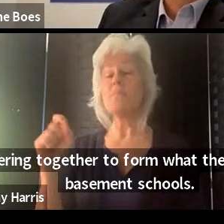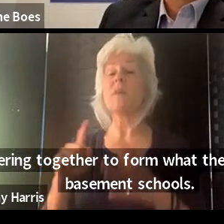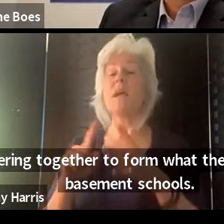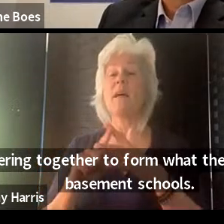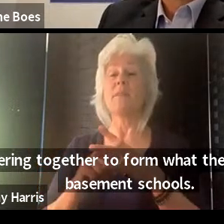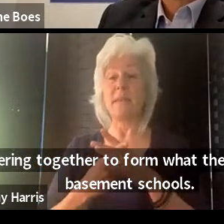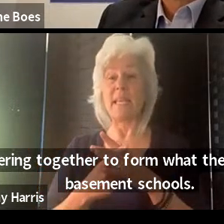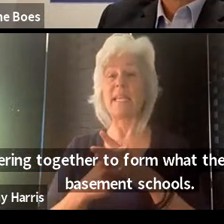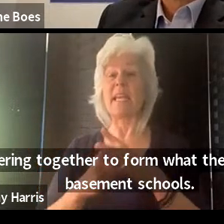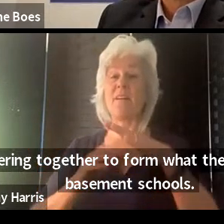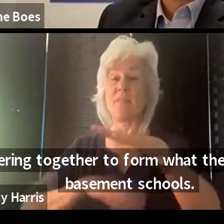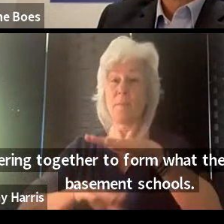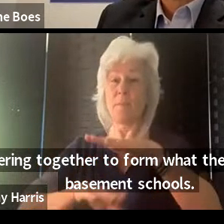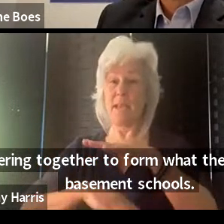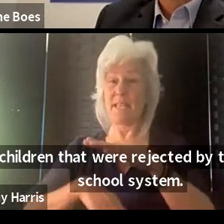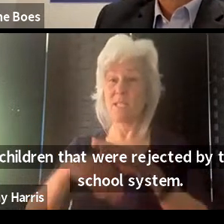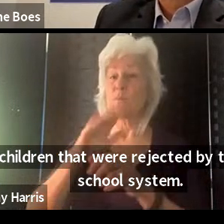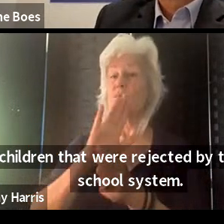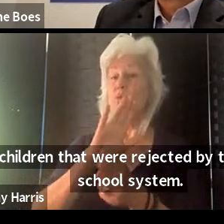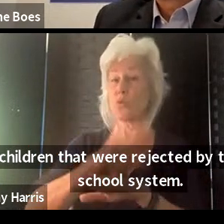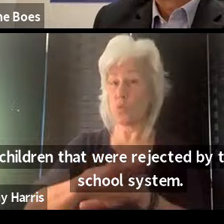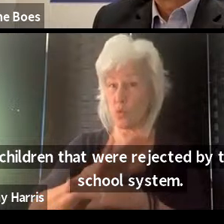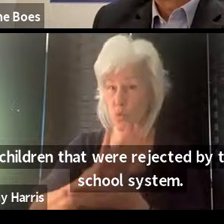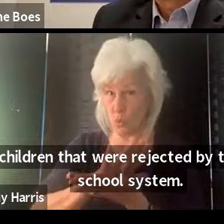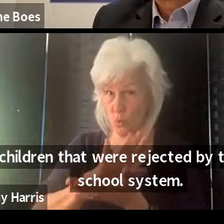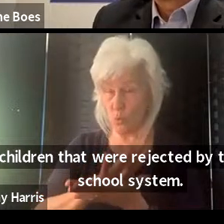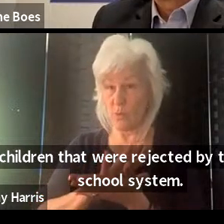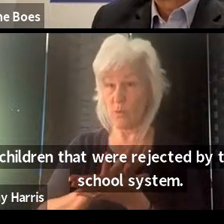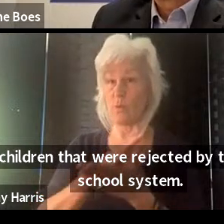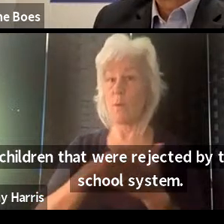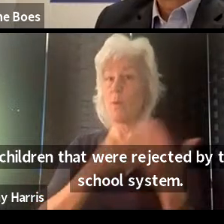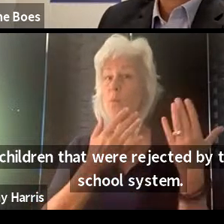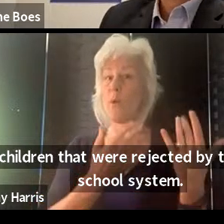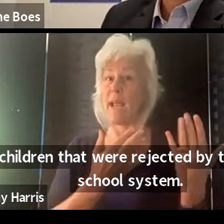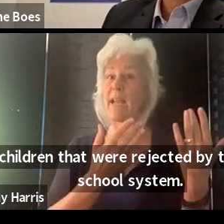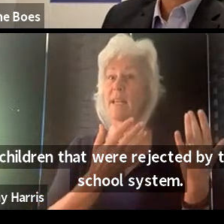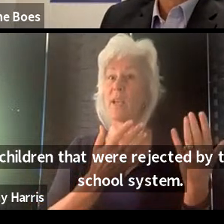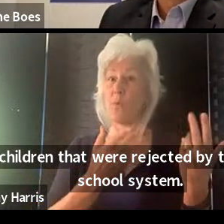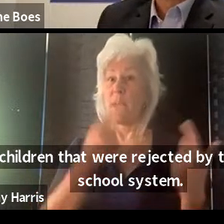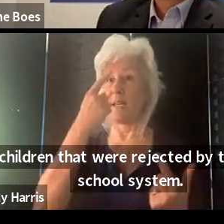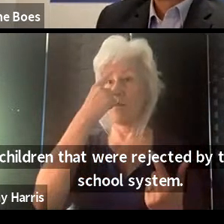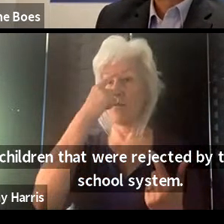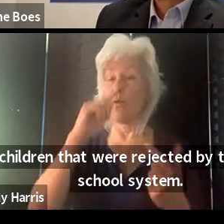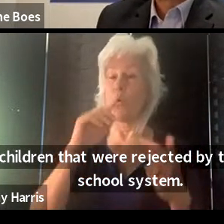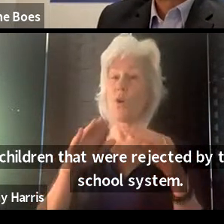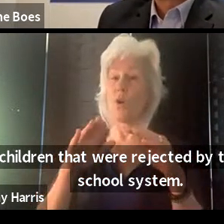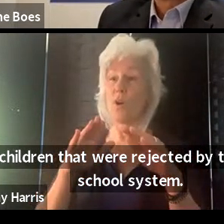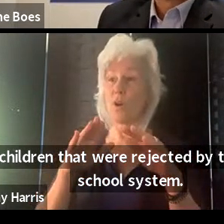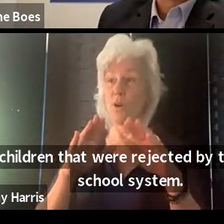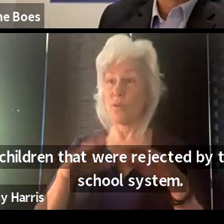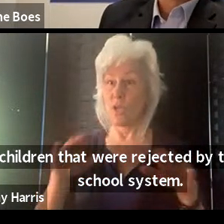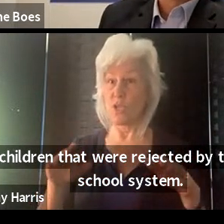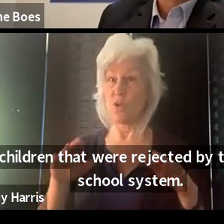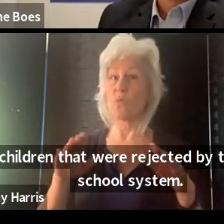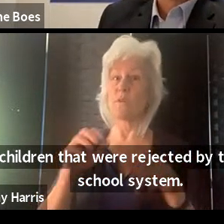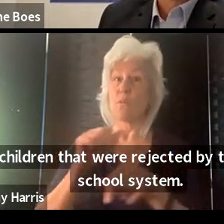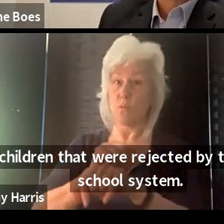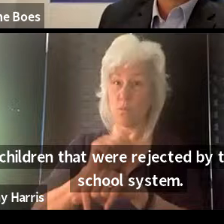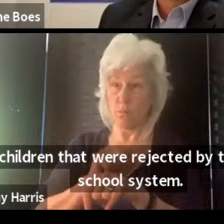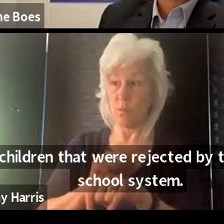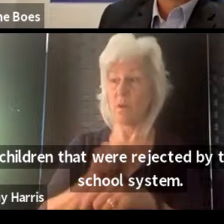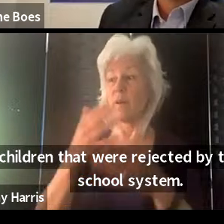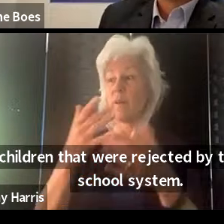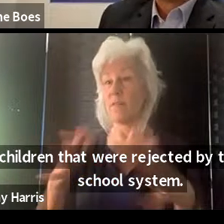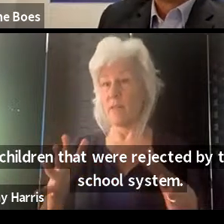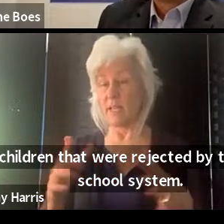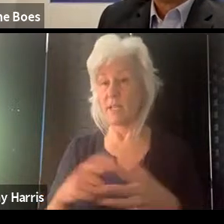little basement schools, we spent our time waiting for our children to complete their classroom work